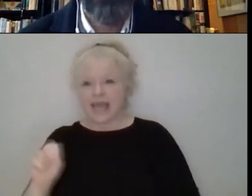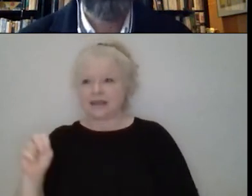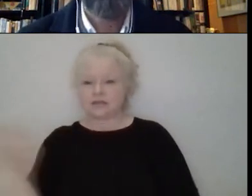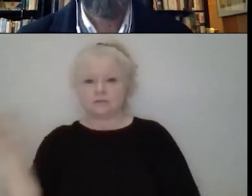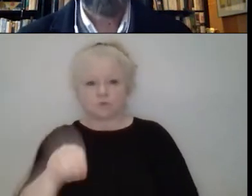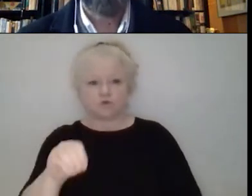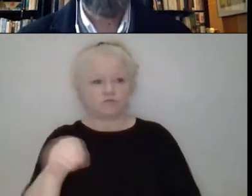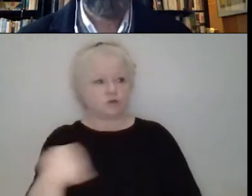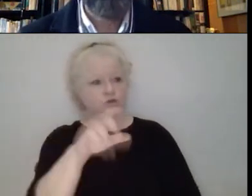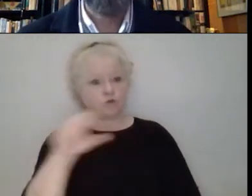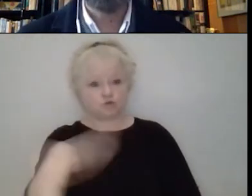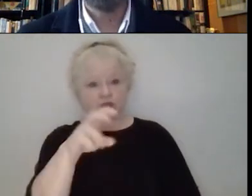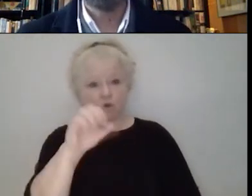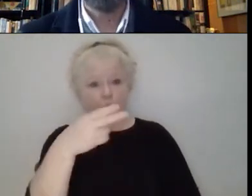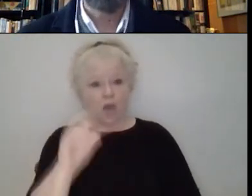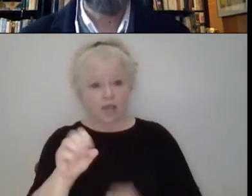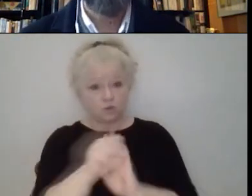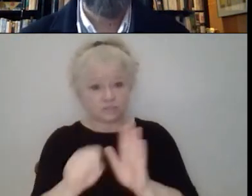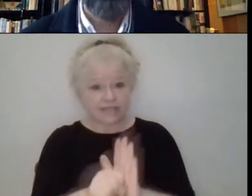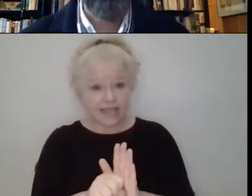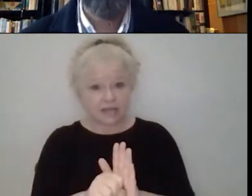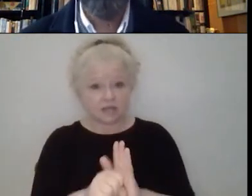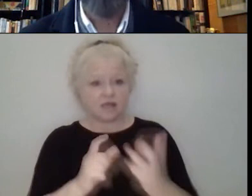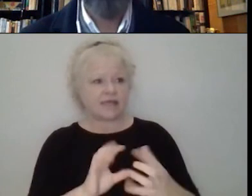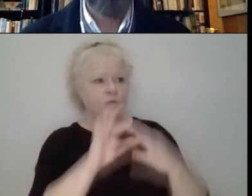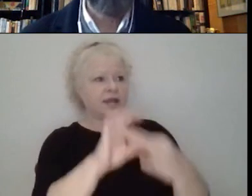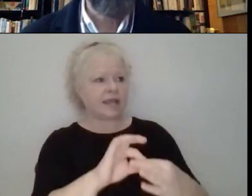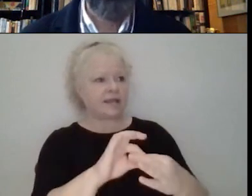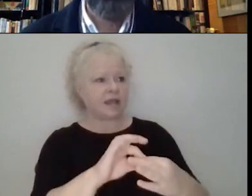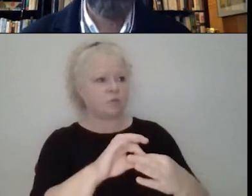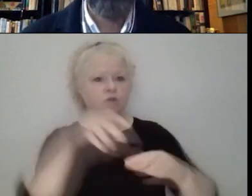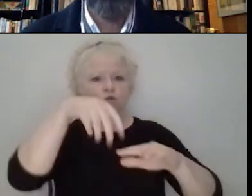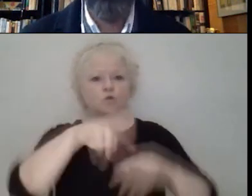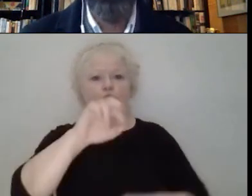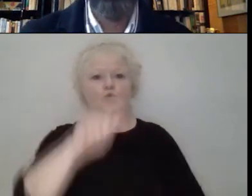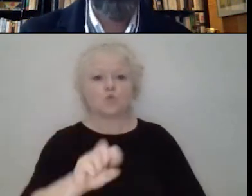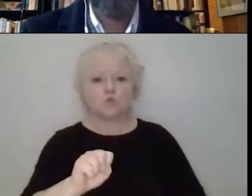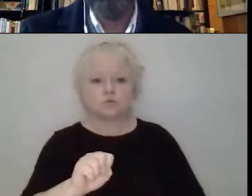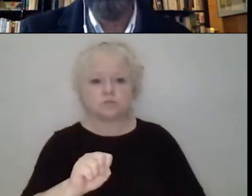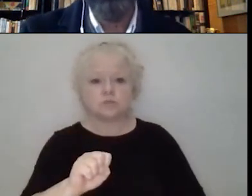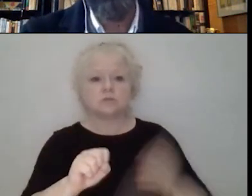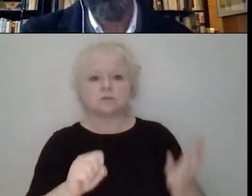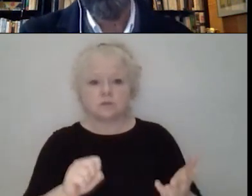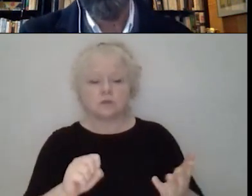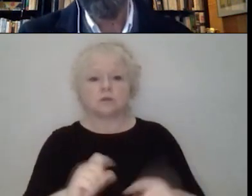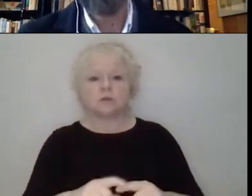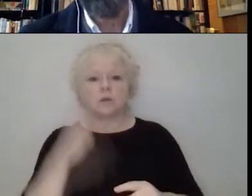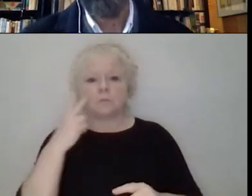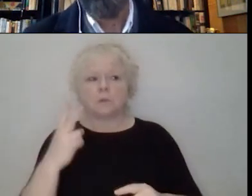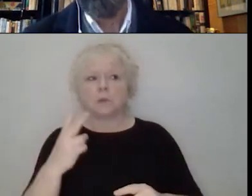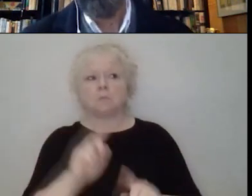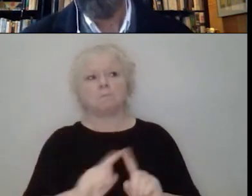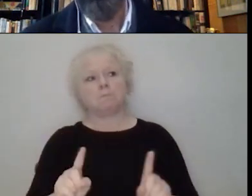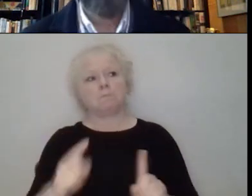Ohio State, but they also were looking to sort of connect with their roots. And that also became an incredible way to sort of see the world in a much